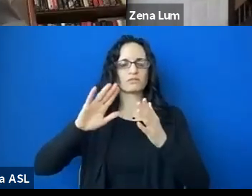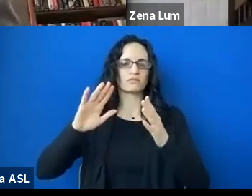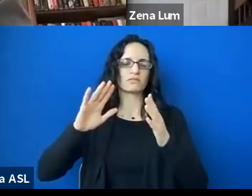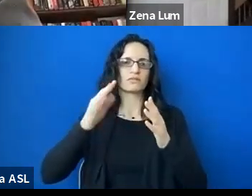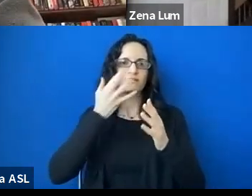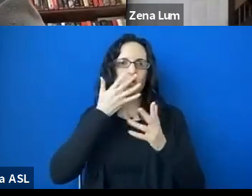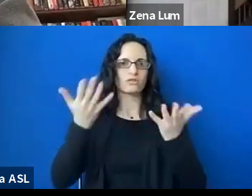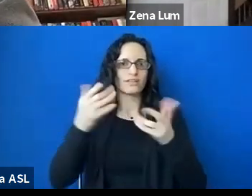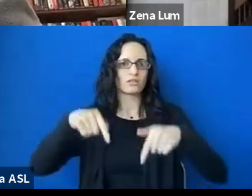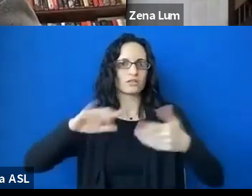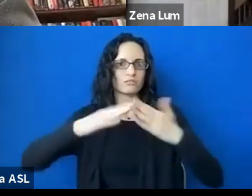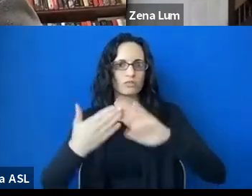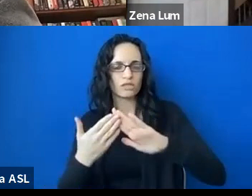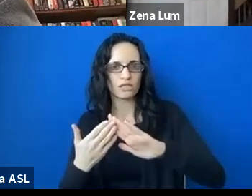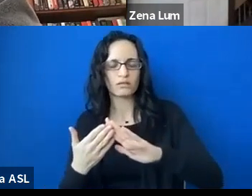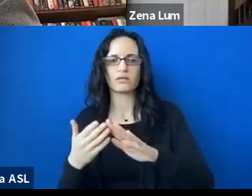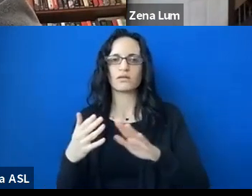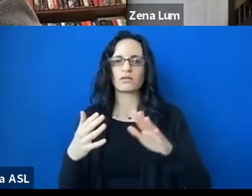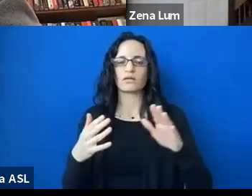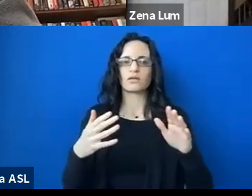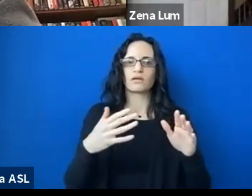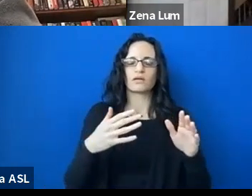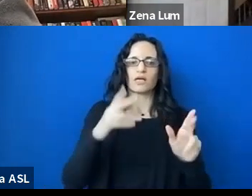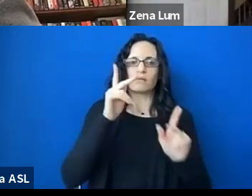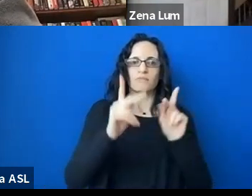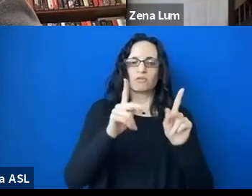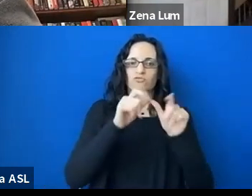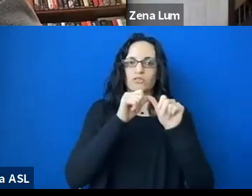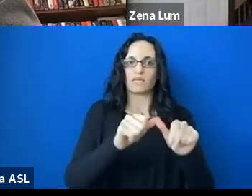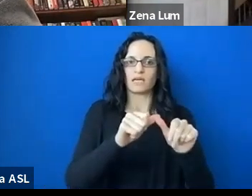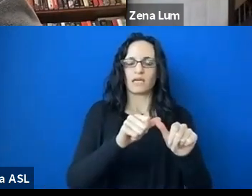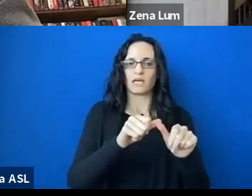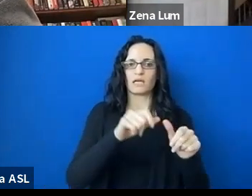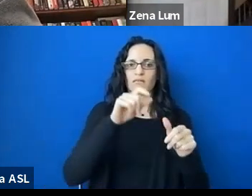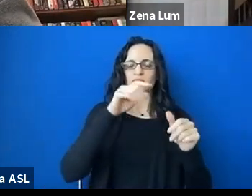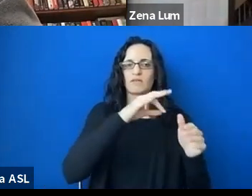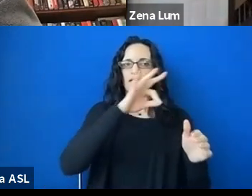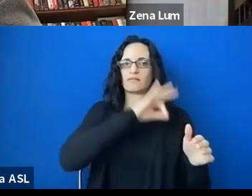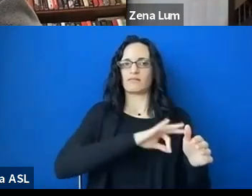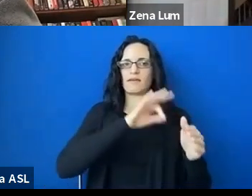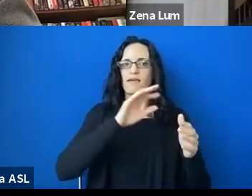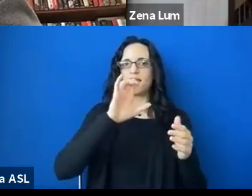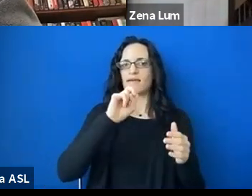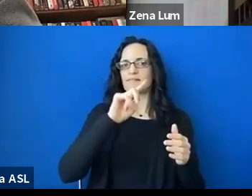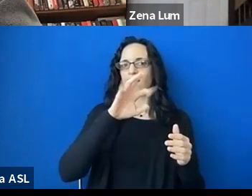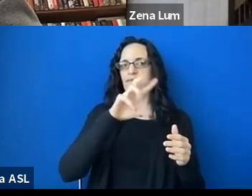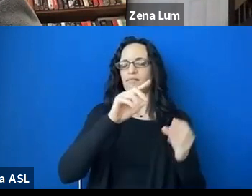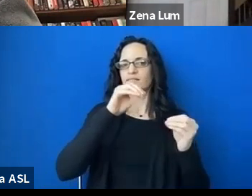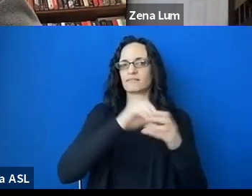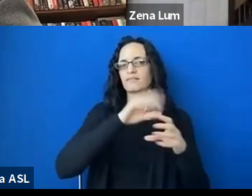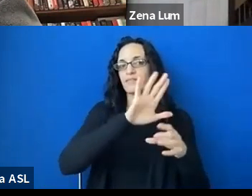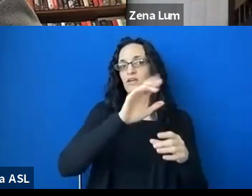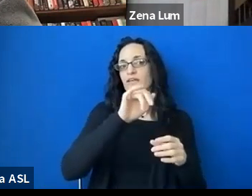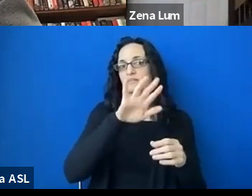ignorant and entitled in their racism. Where was the outrage about the exam school